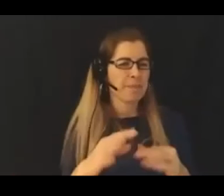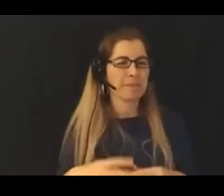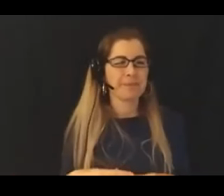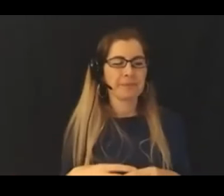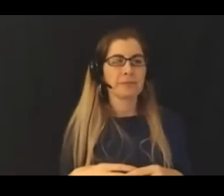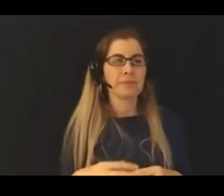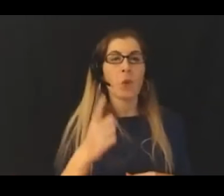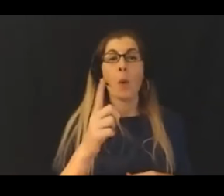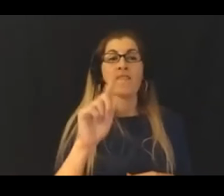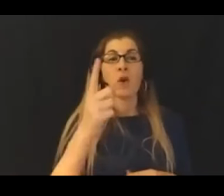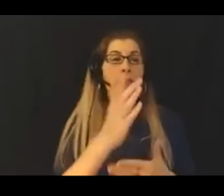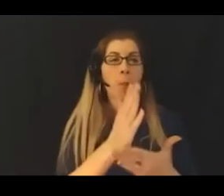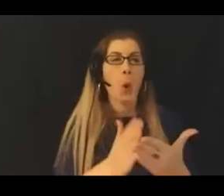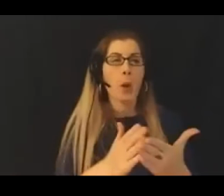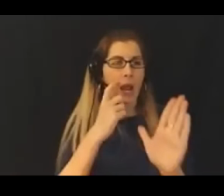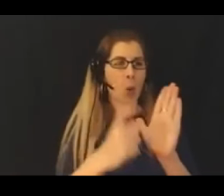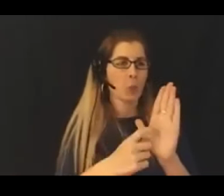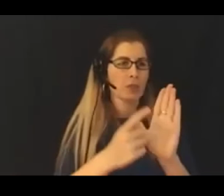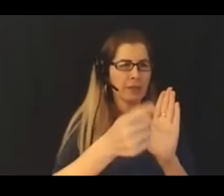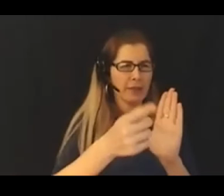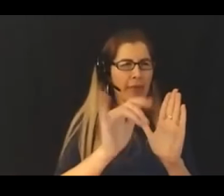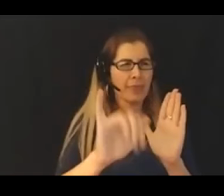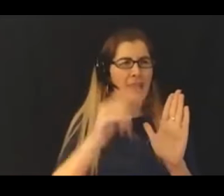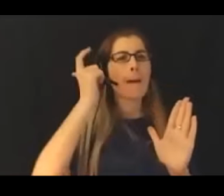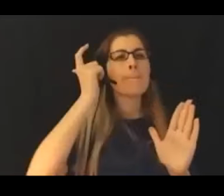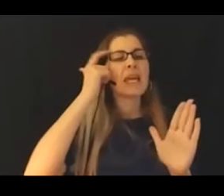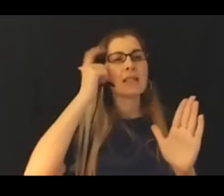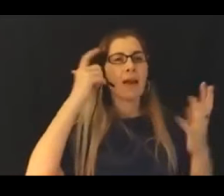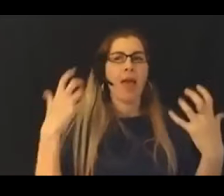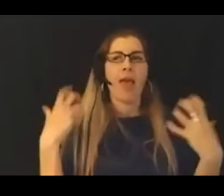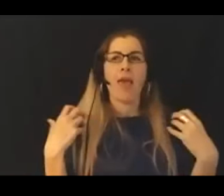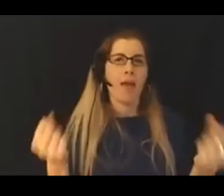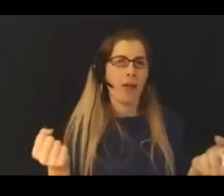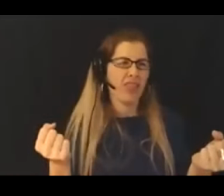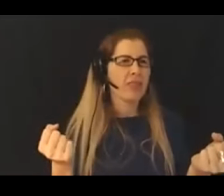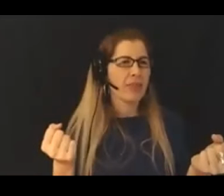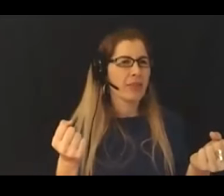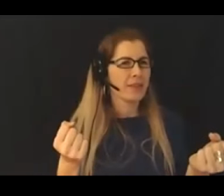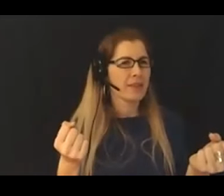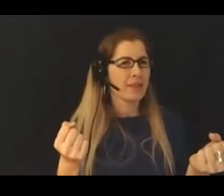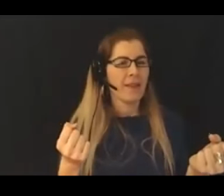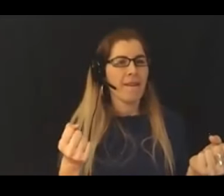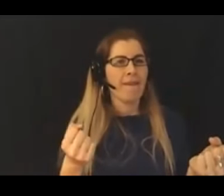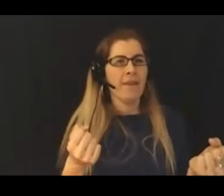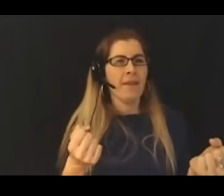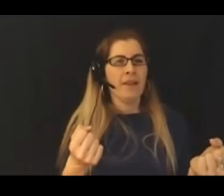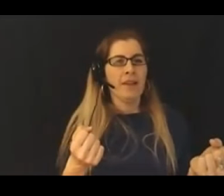first pieces of data here that I'm going to show is the mental health effects. And as I said, coming from this kind of brain-based